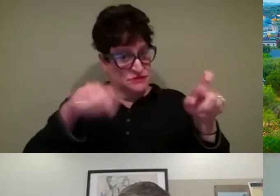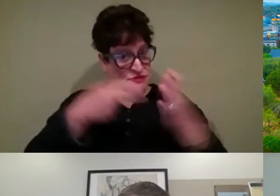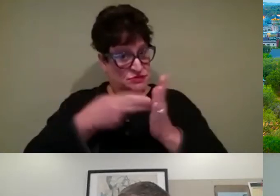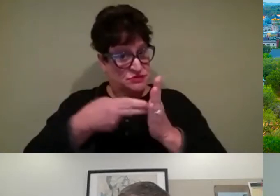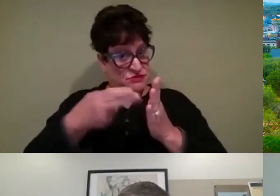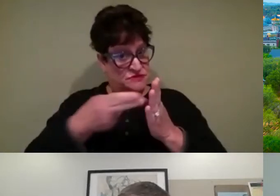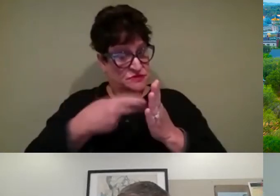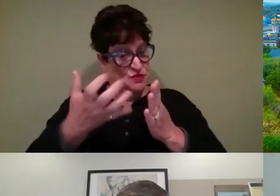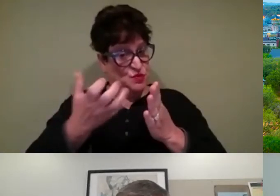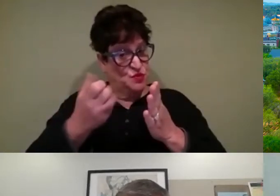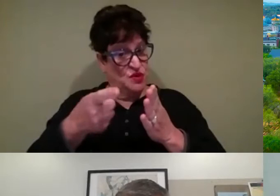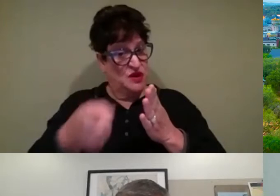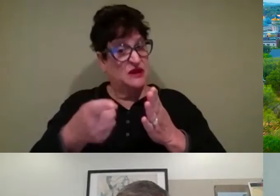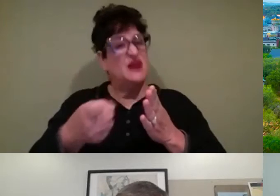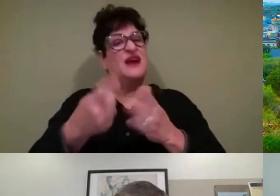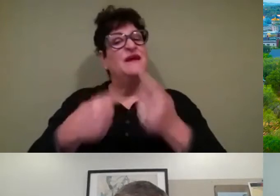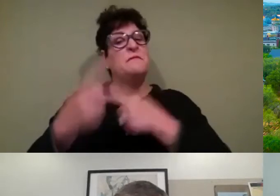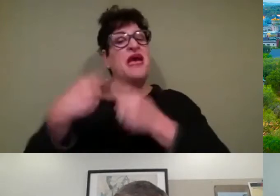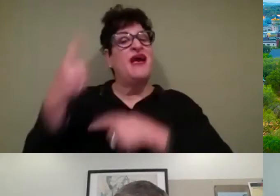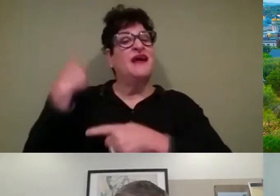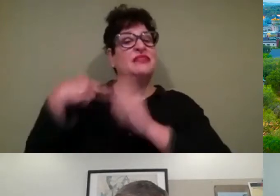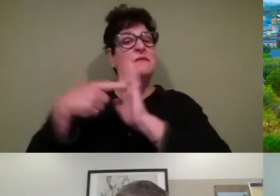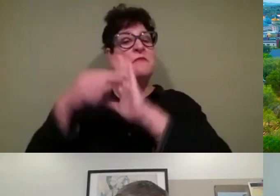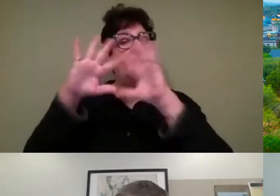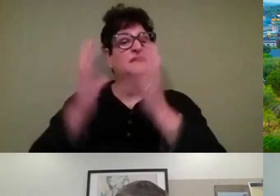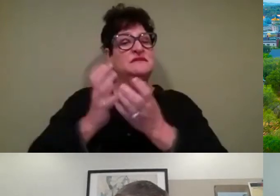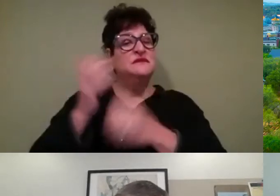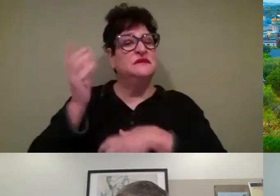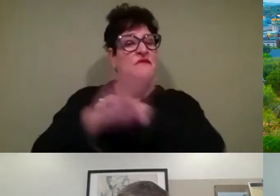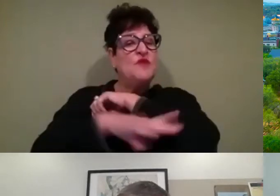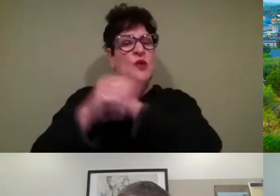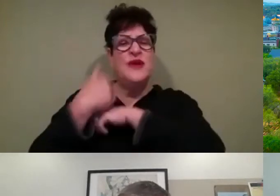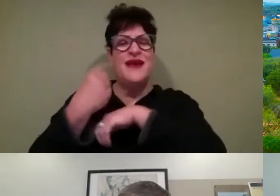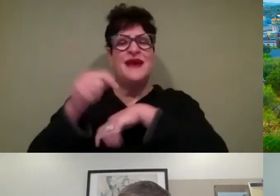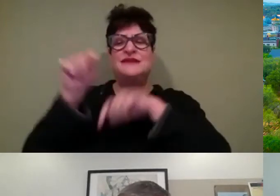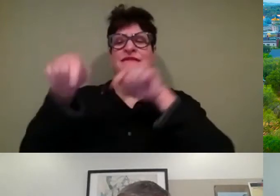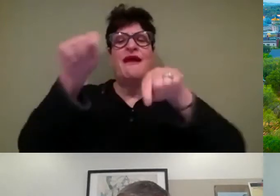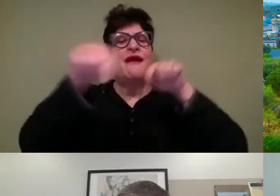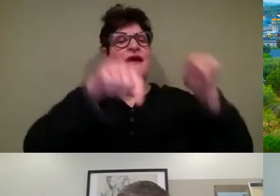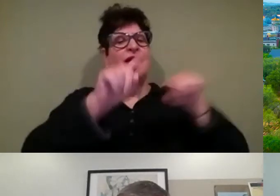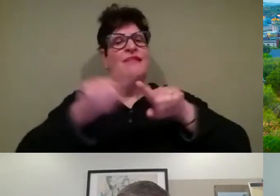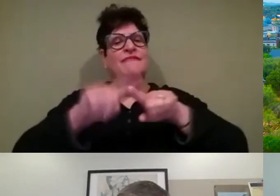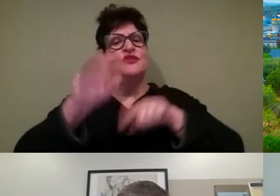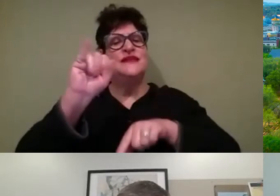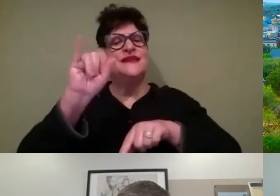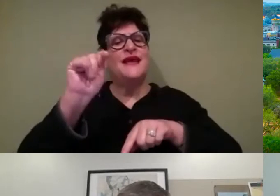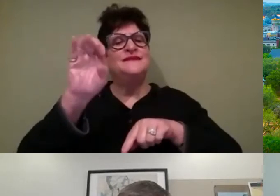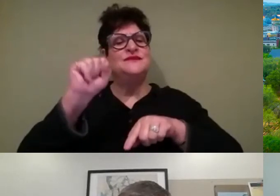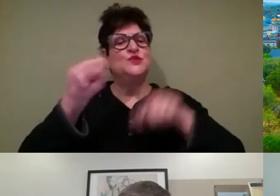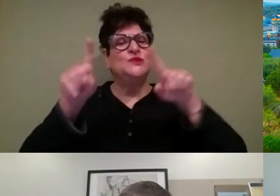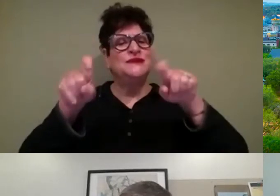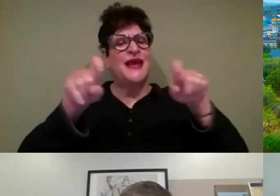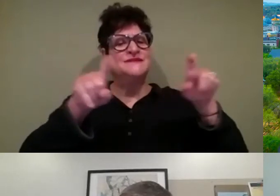moving back towards sort of the model that was out in the fall where we had multiple testing sites throughout the city? I know that the